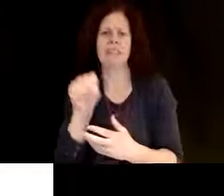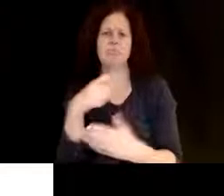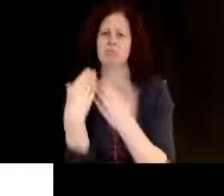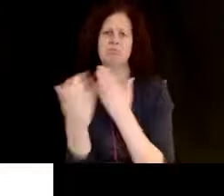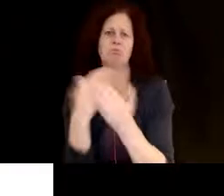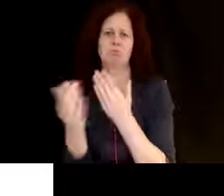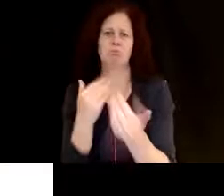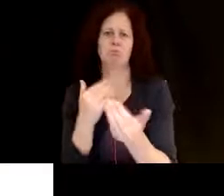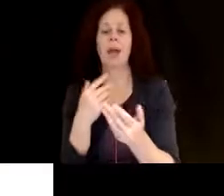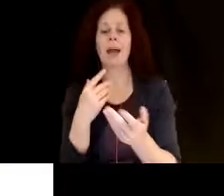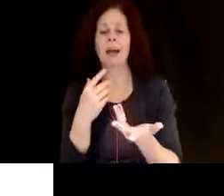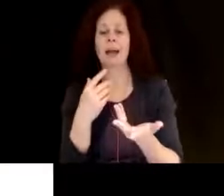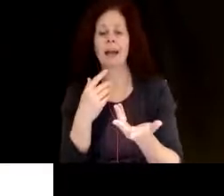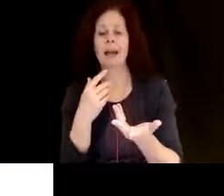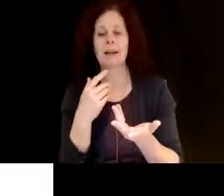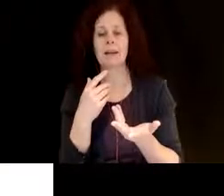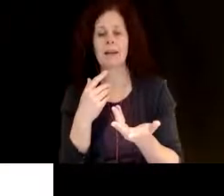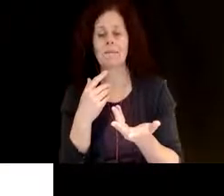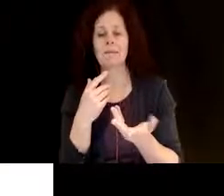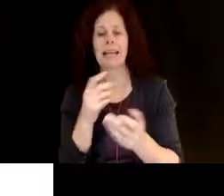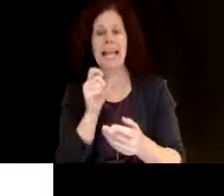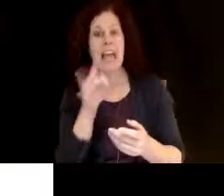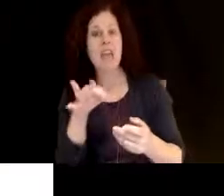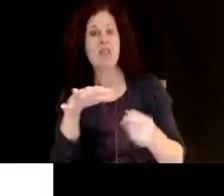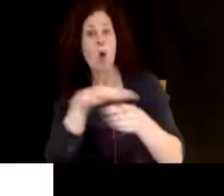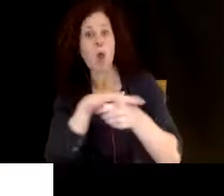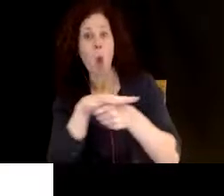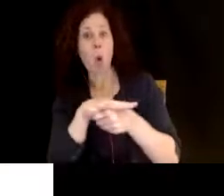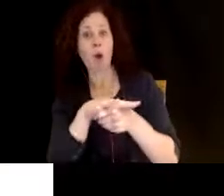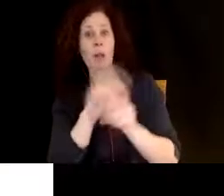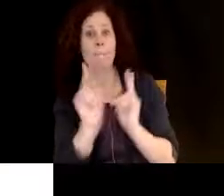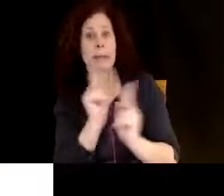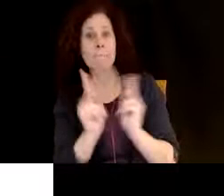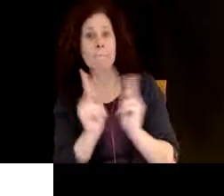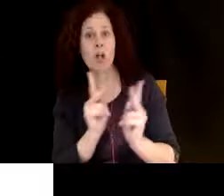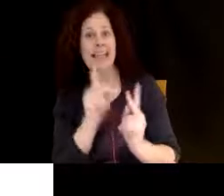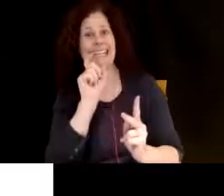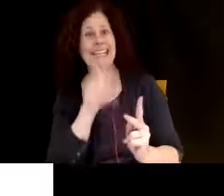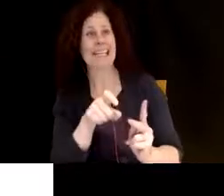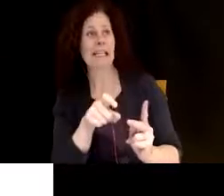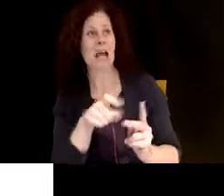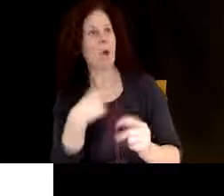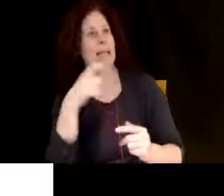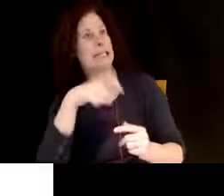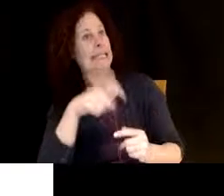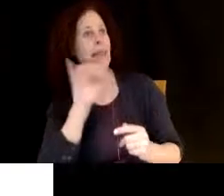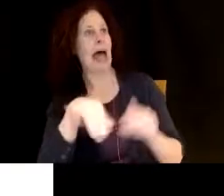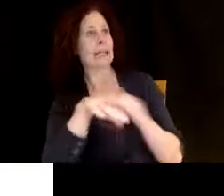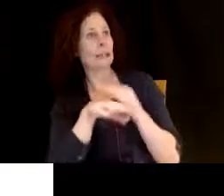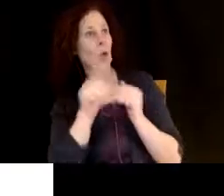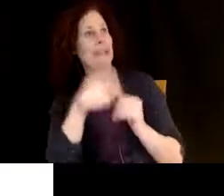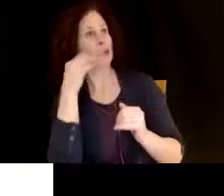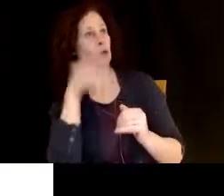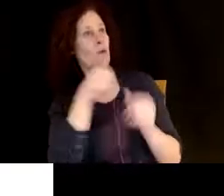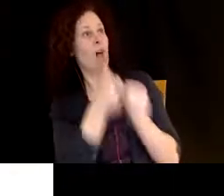local government, their governments to be sort of on top of their ADA obligations just didn't seem to be a driver for